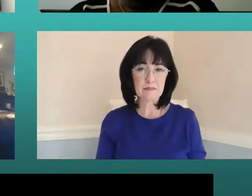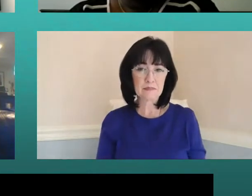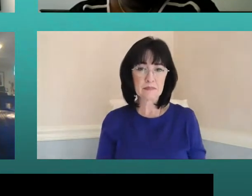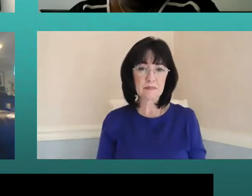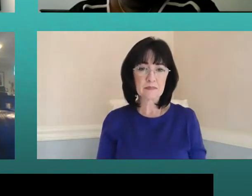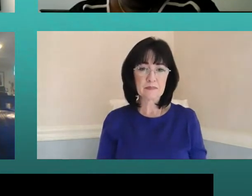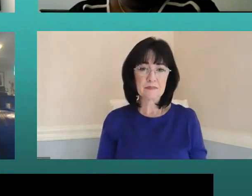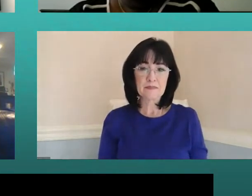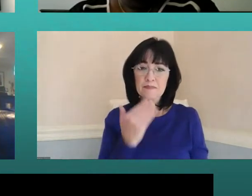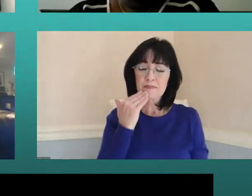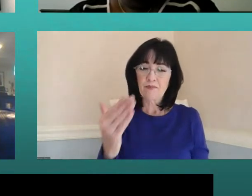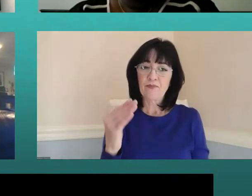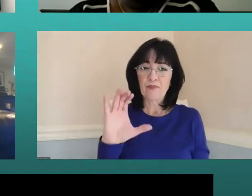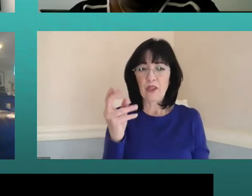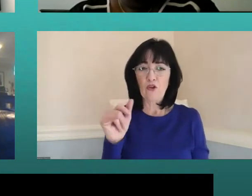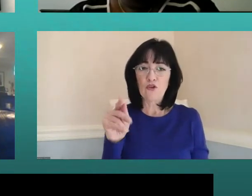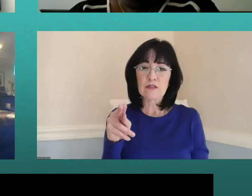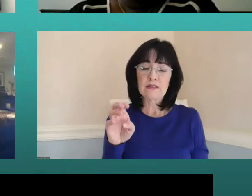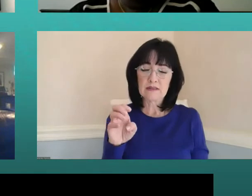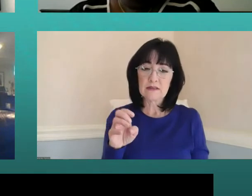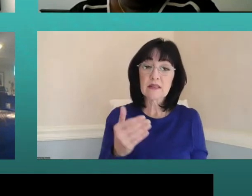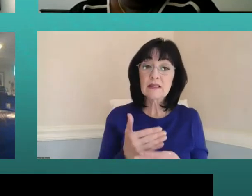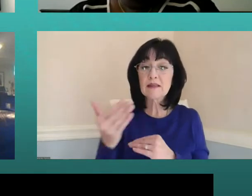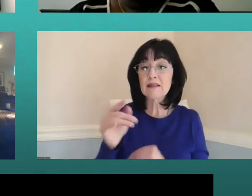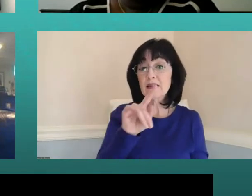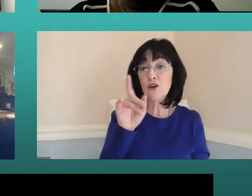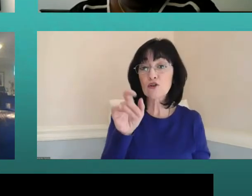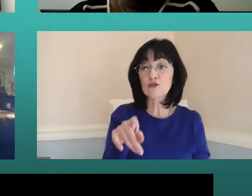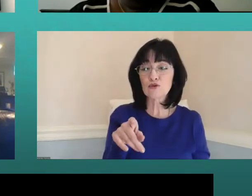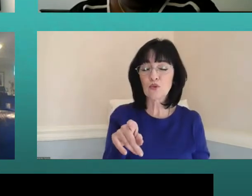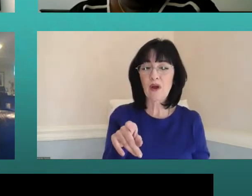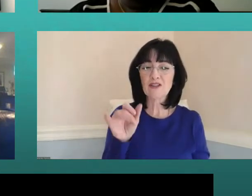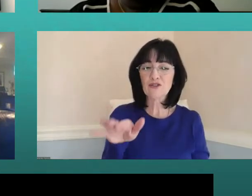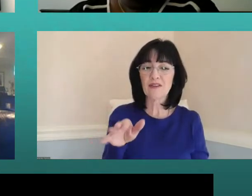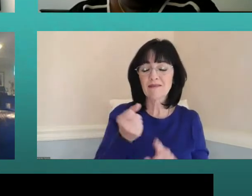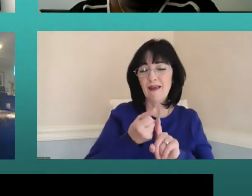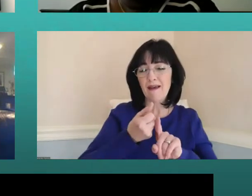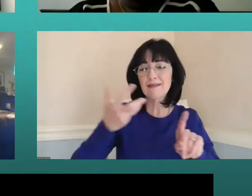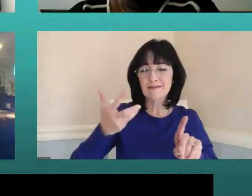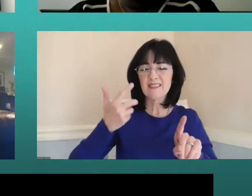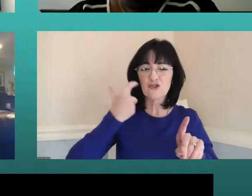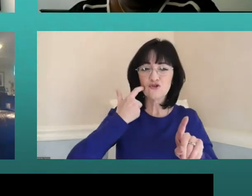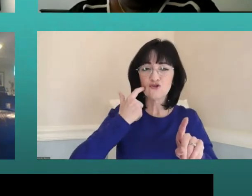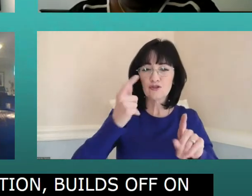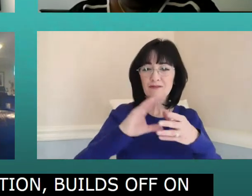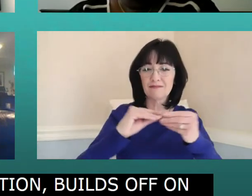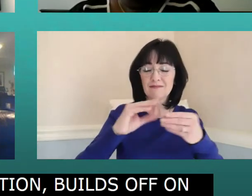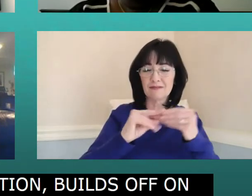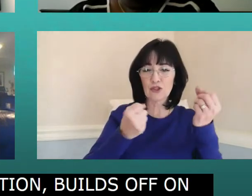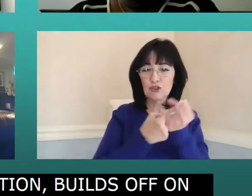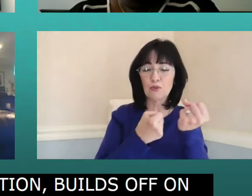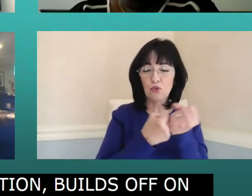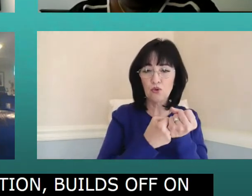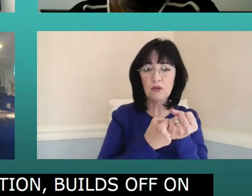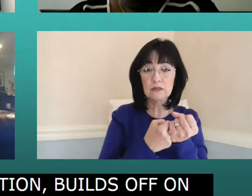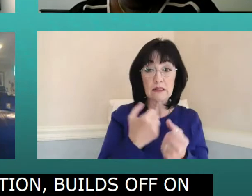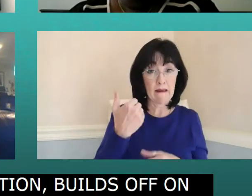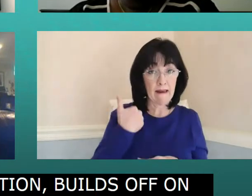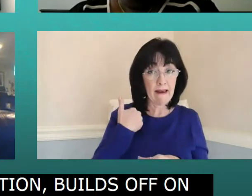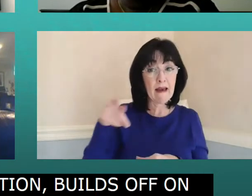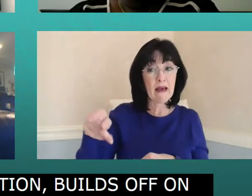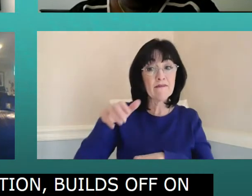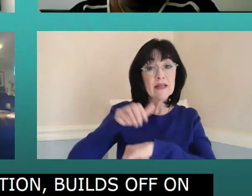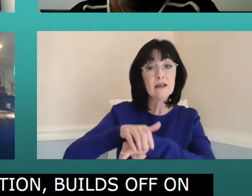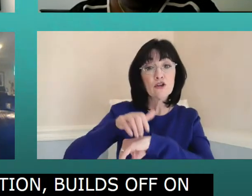Thank you, Christine. Our next question, it kind of builds off on the supports you were just speaking on, but are there English learner